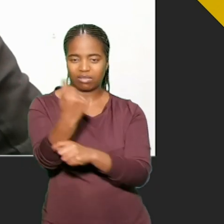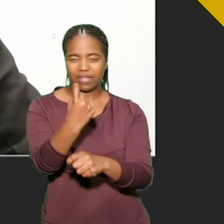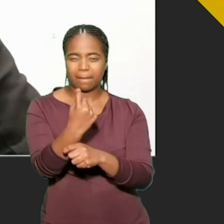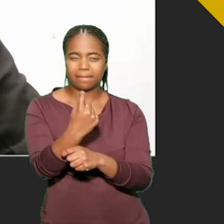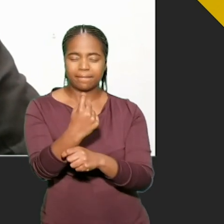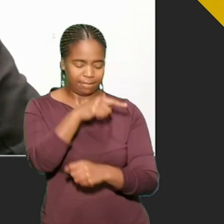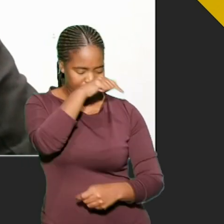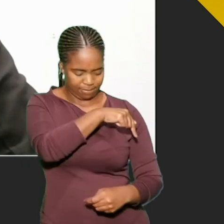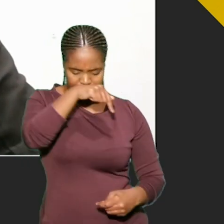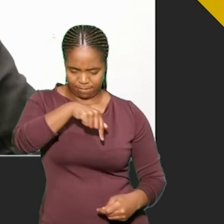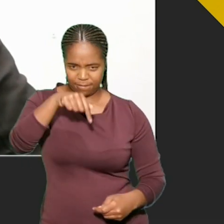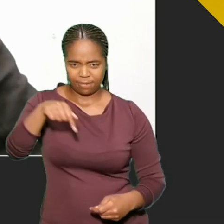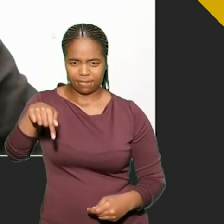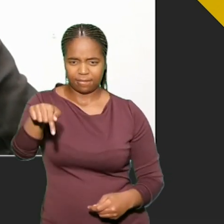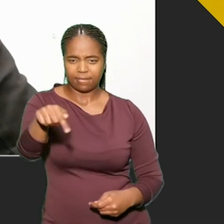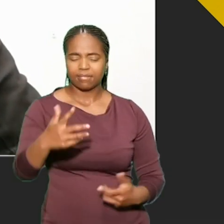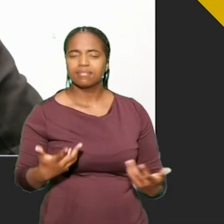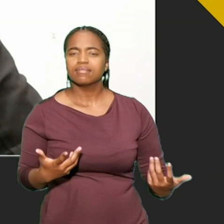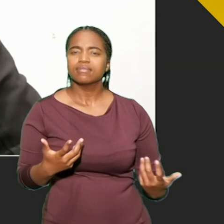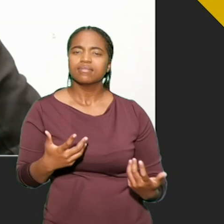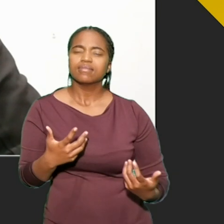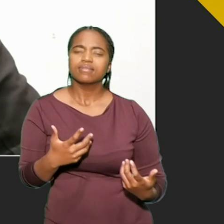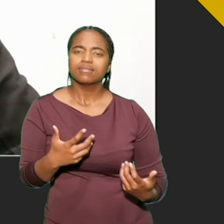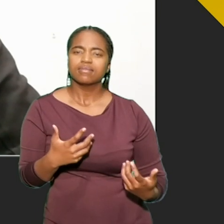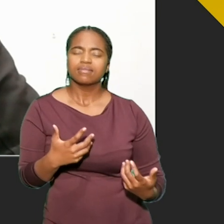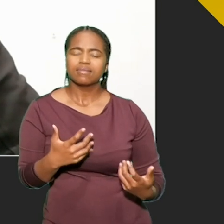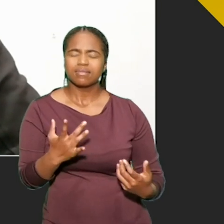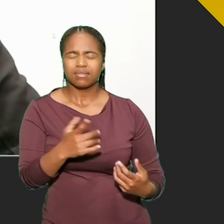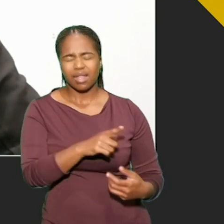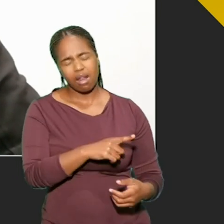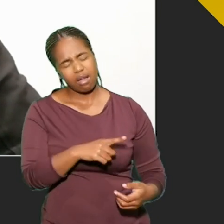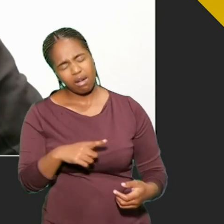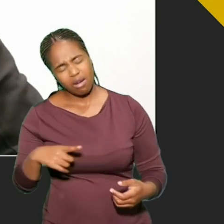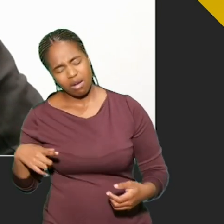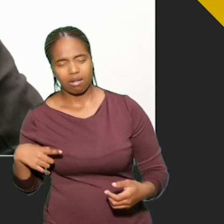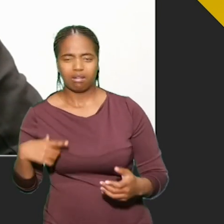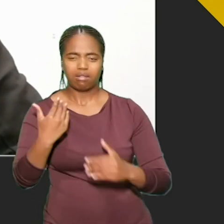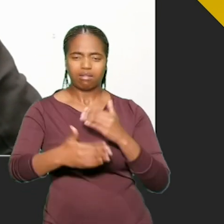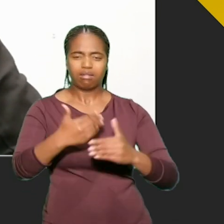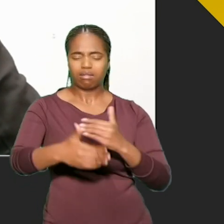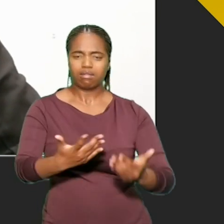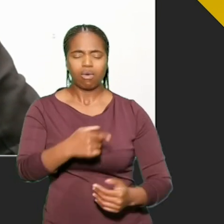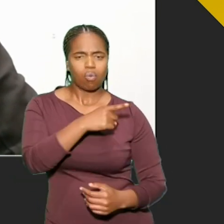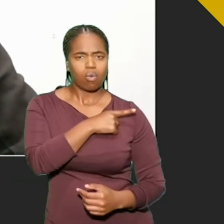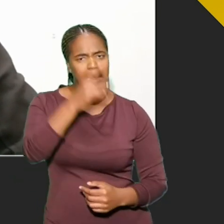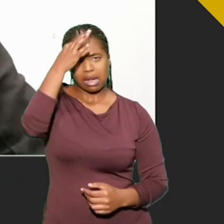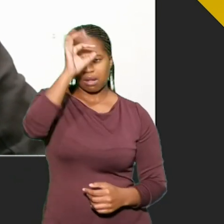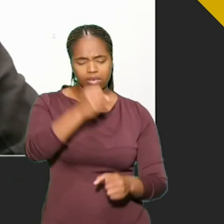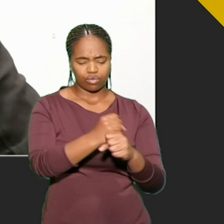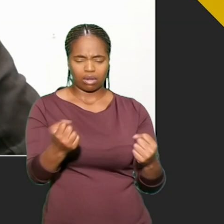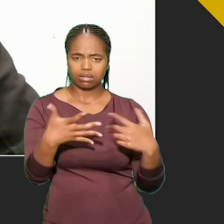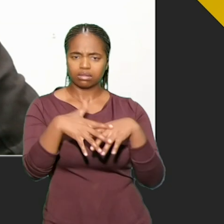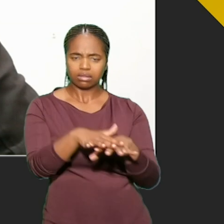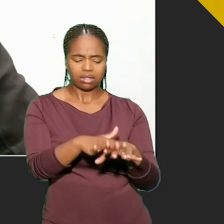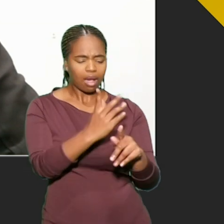is something that is a very, very, very, very long, long, complex thing. So why is it not that the government is integrating